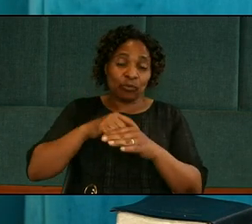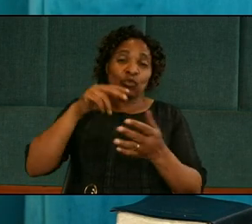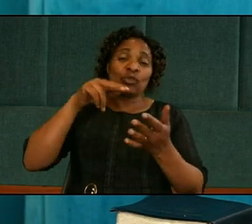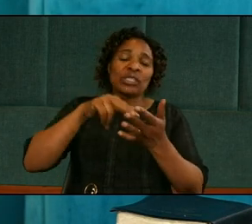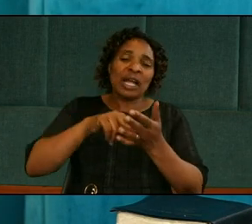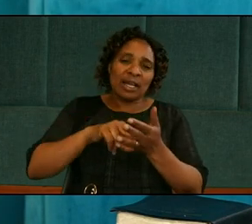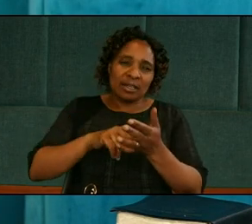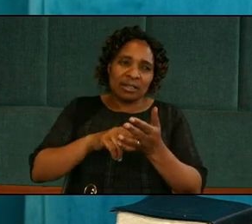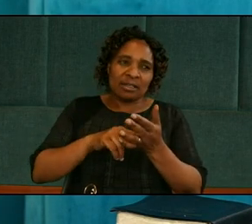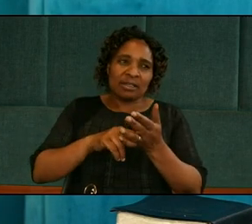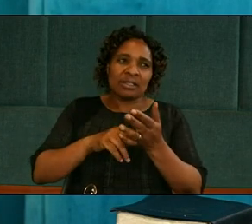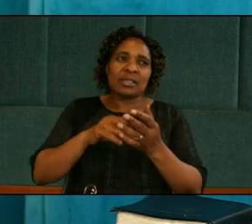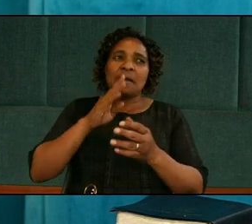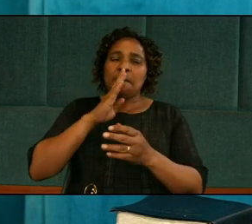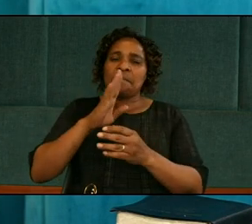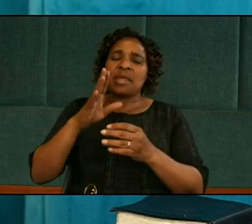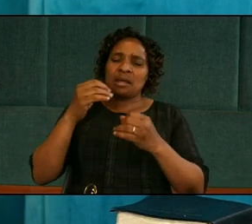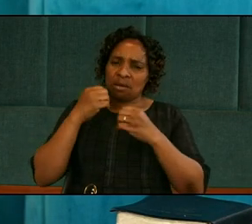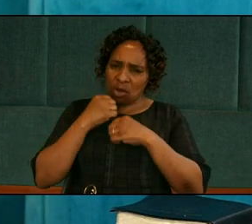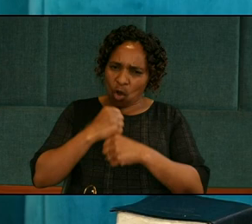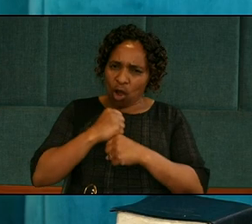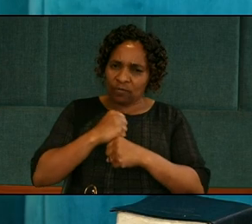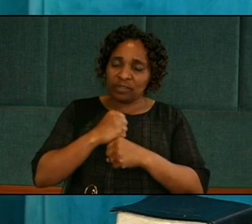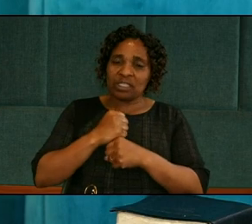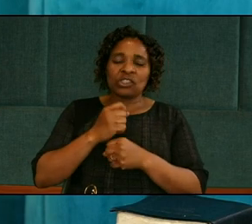and be their confident self.